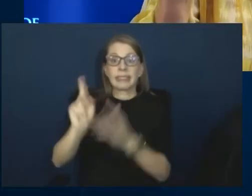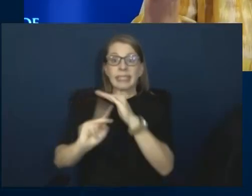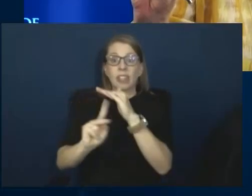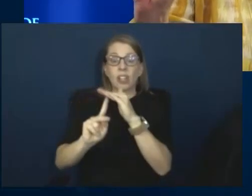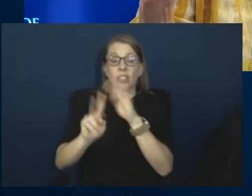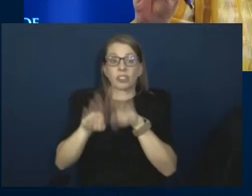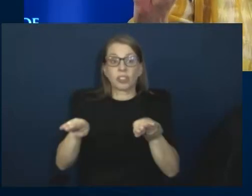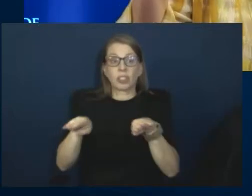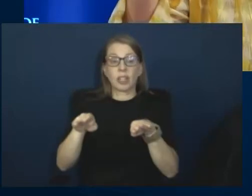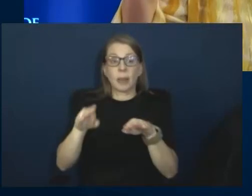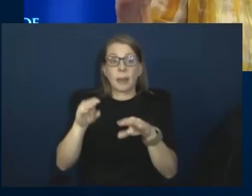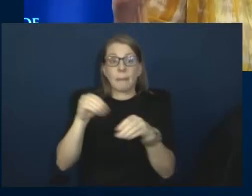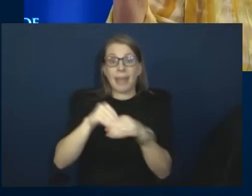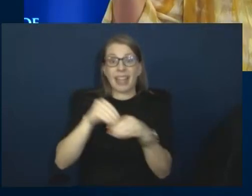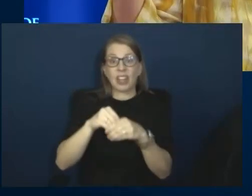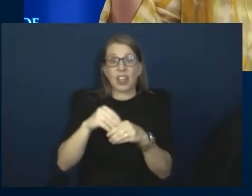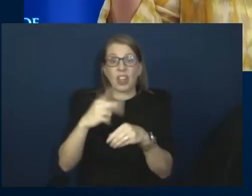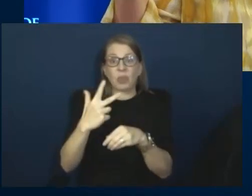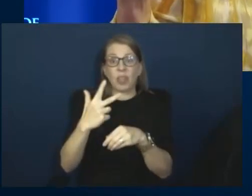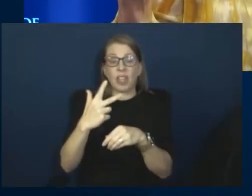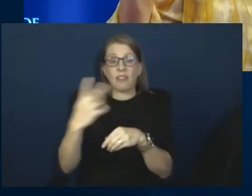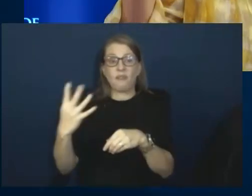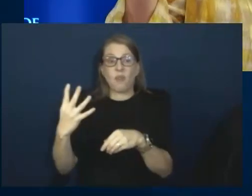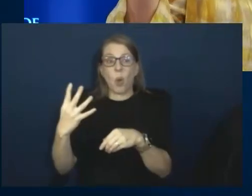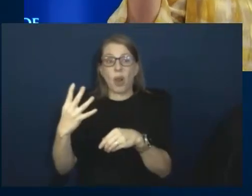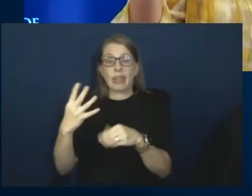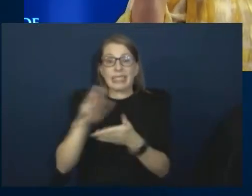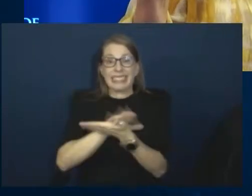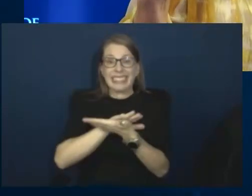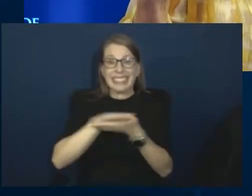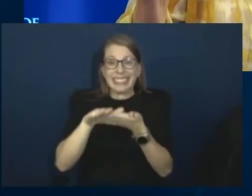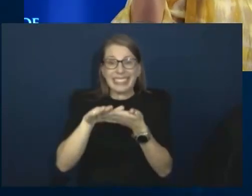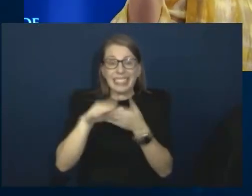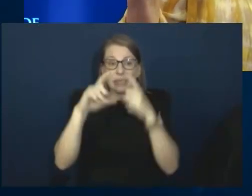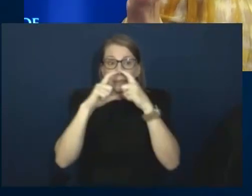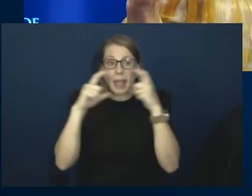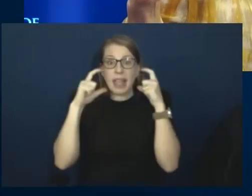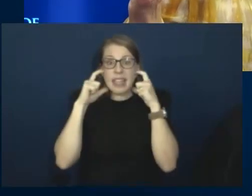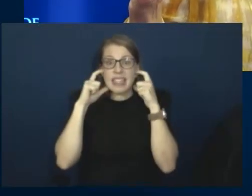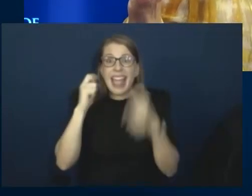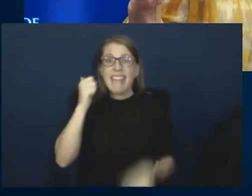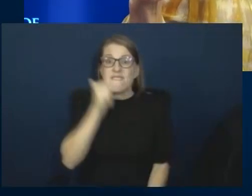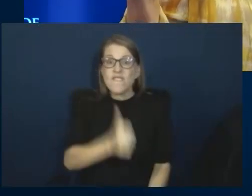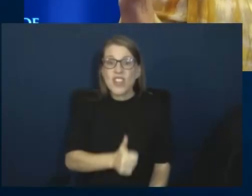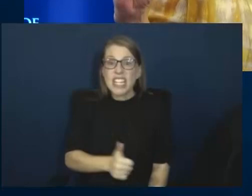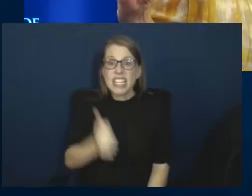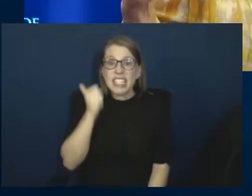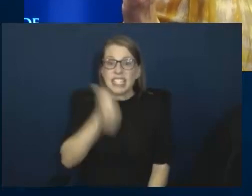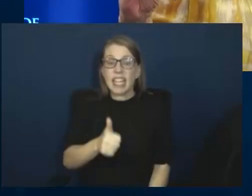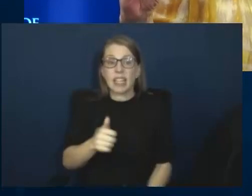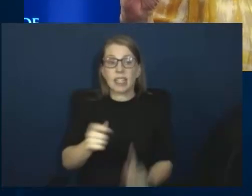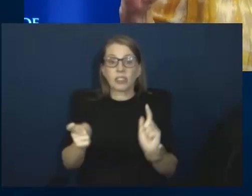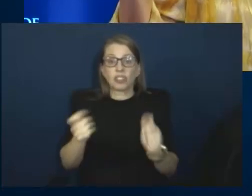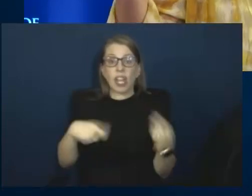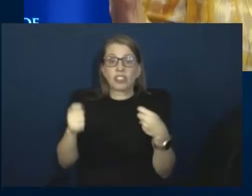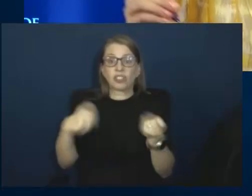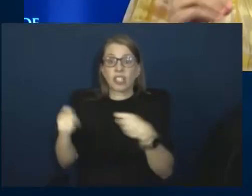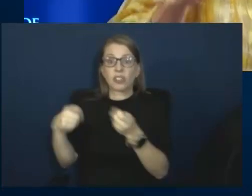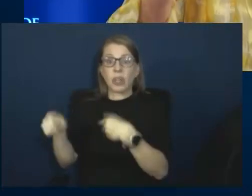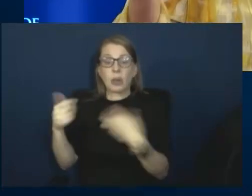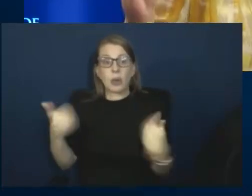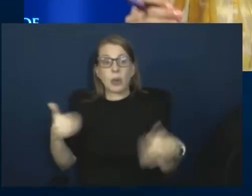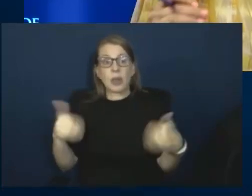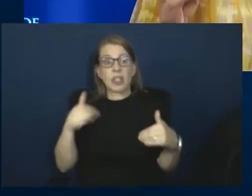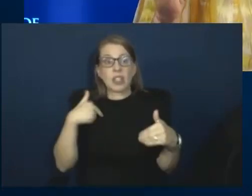to 4 clean masks every single day. Okay. They change them out. I thought, wow, you could teach 25-year-olds and get